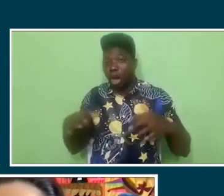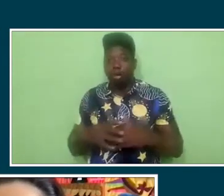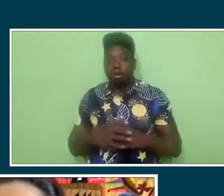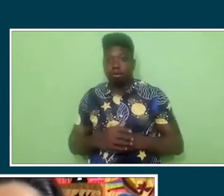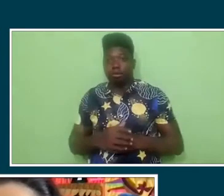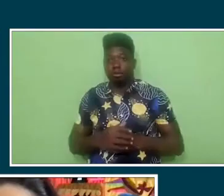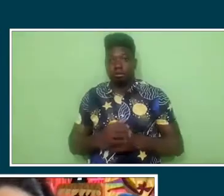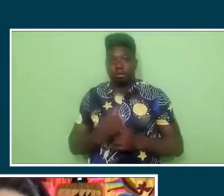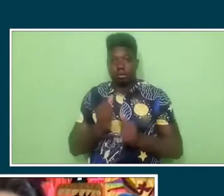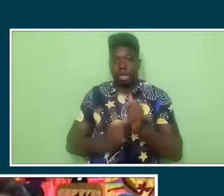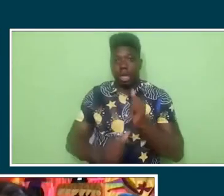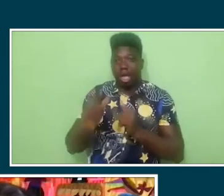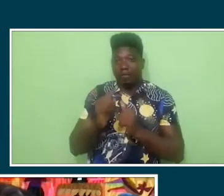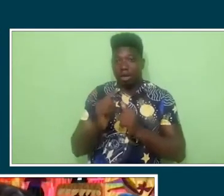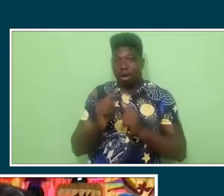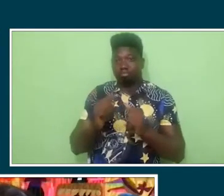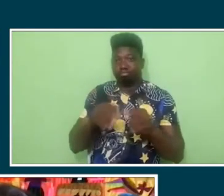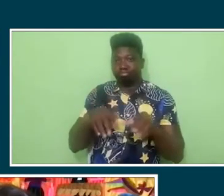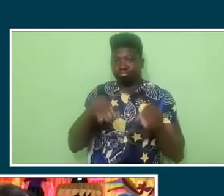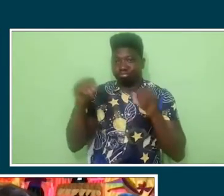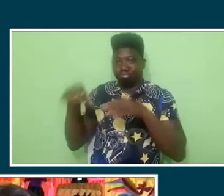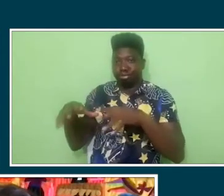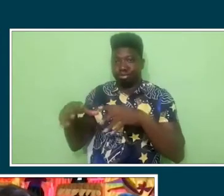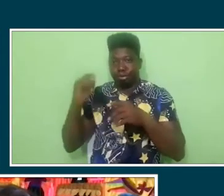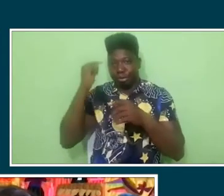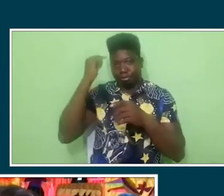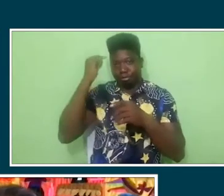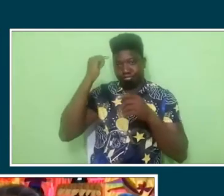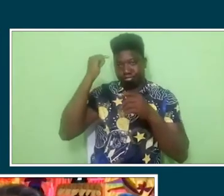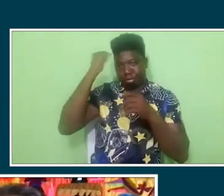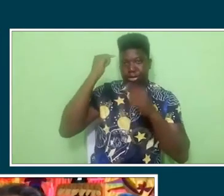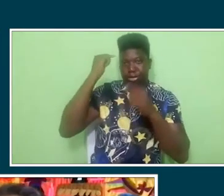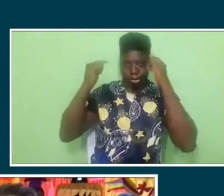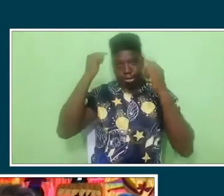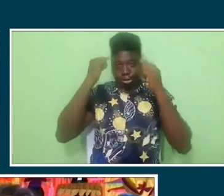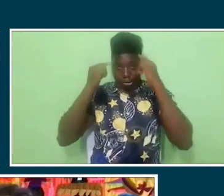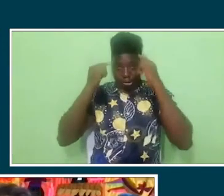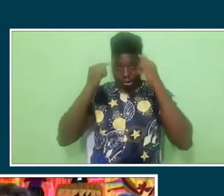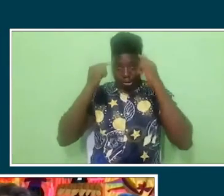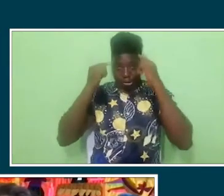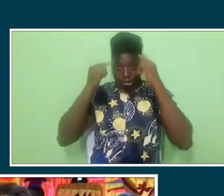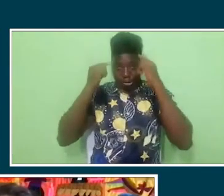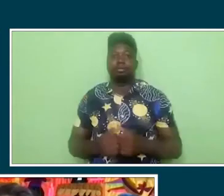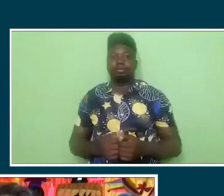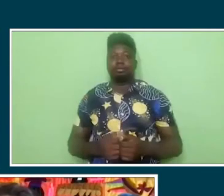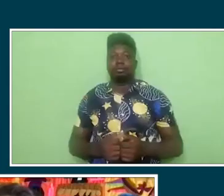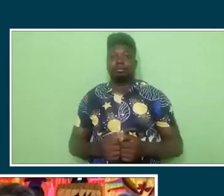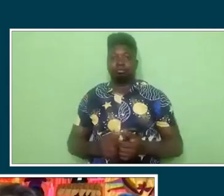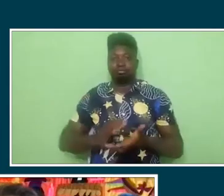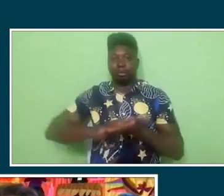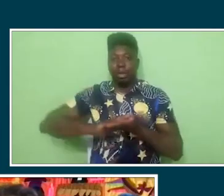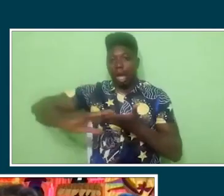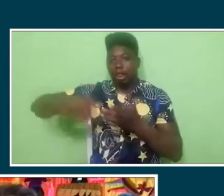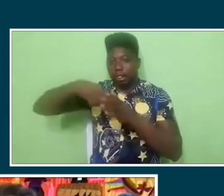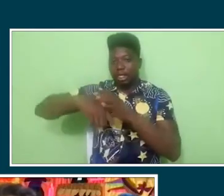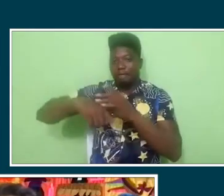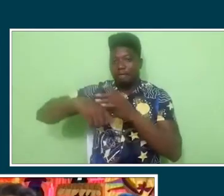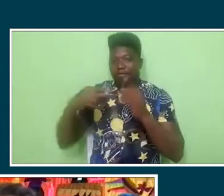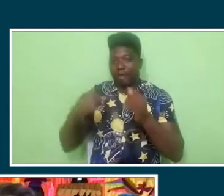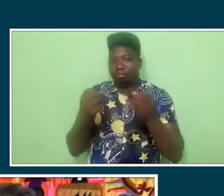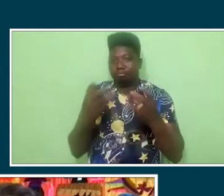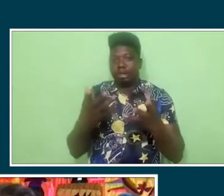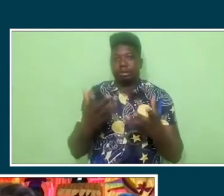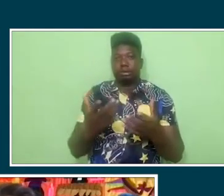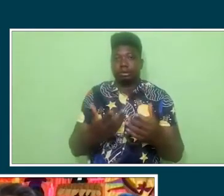thinking caps, because you see, we're going to get right into it nice and deep really fast. So many terms there that I want us